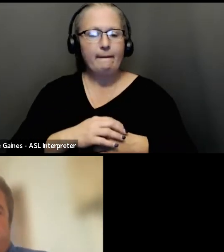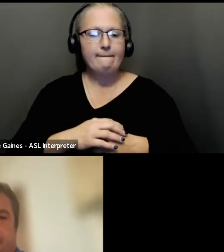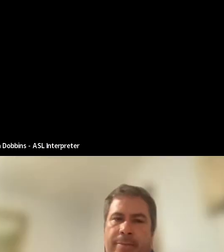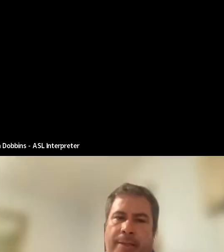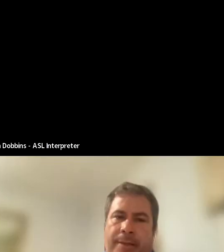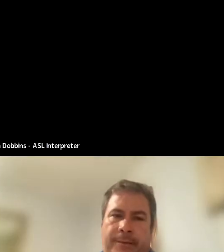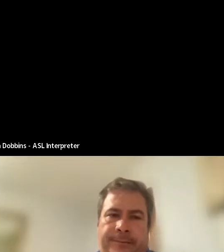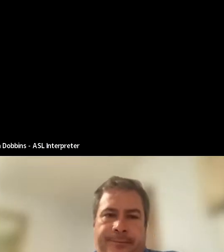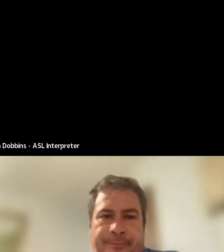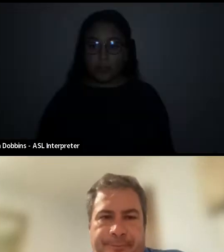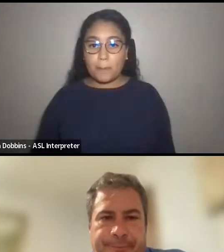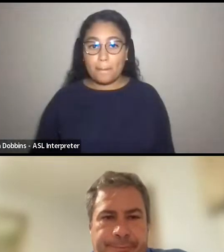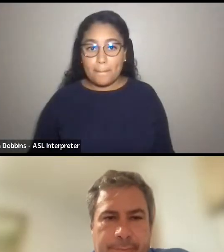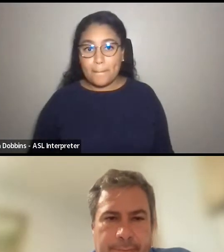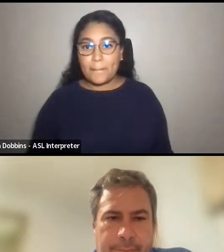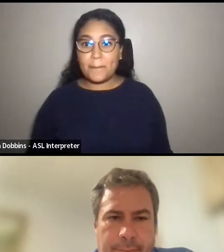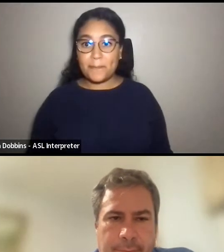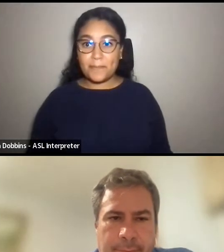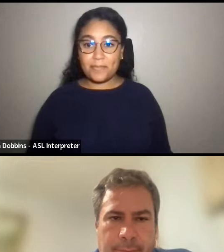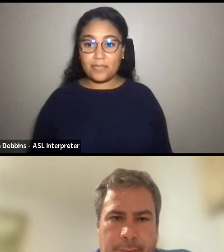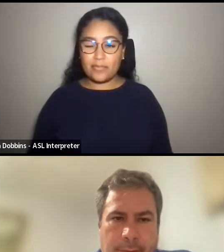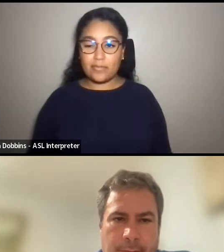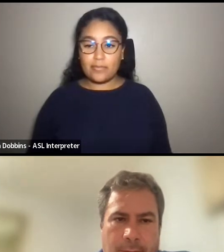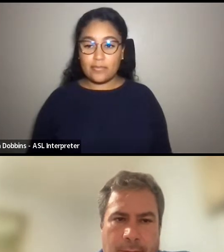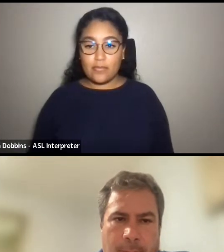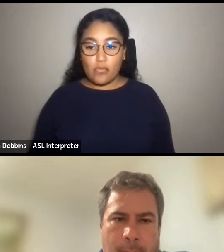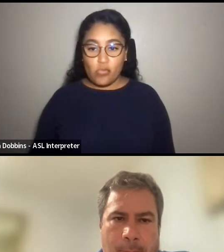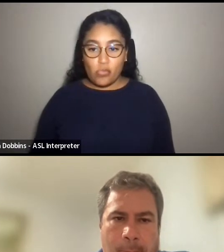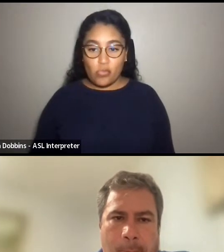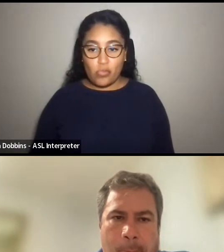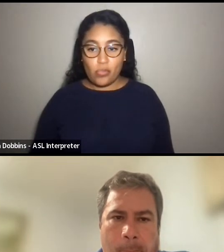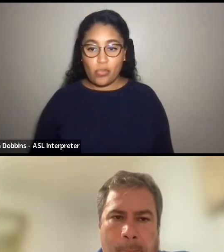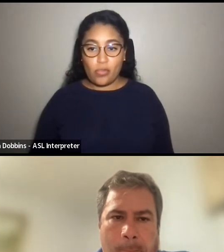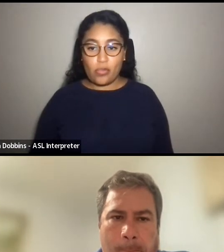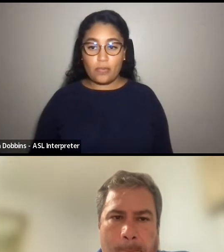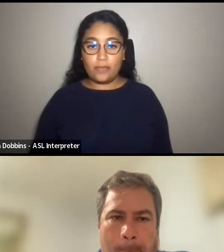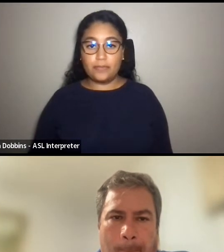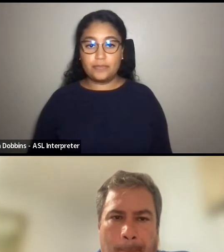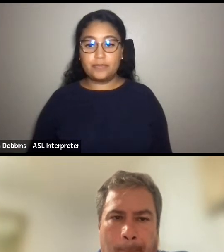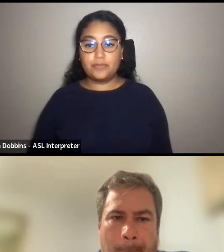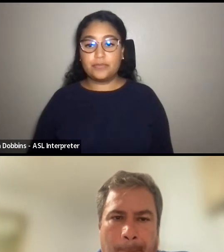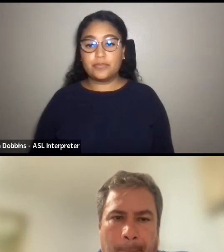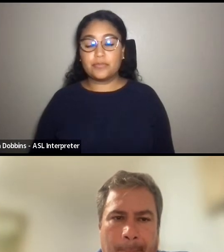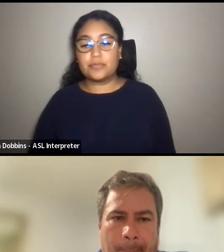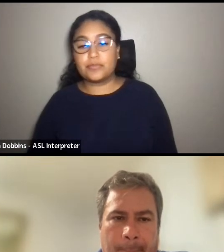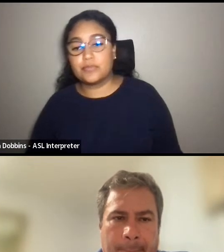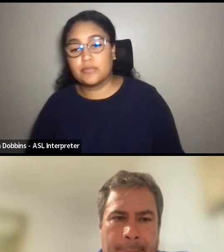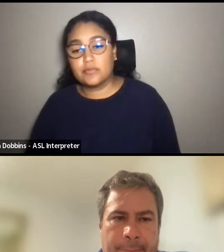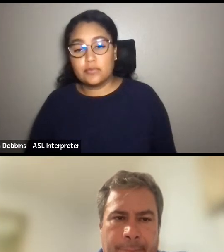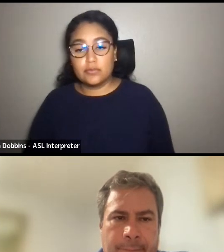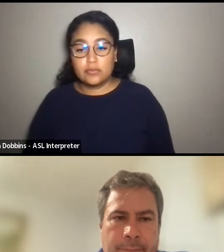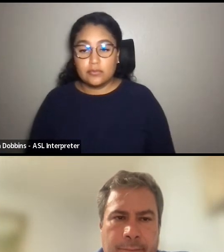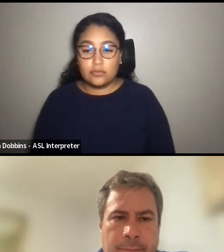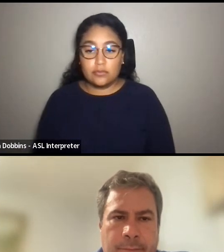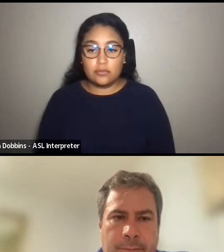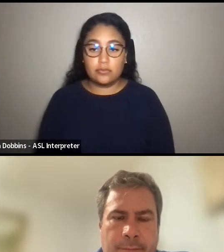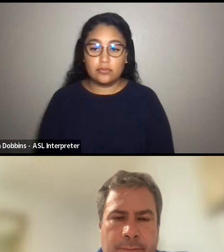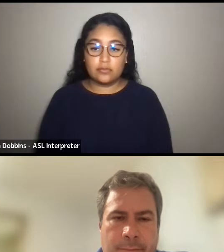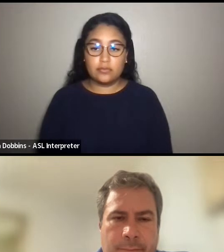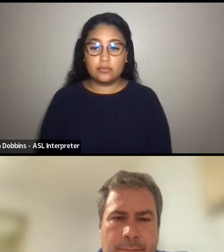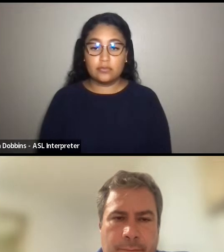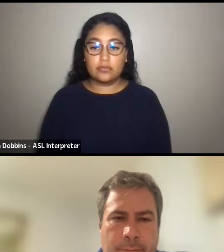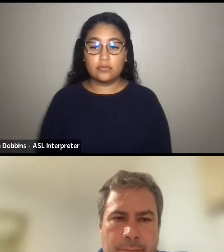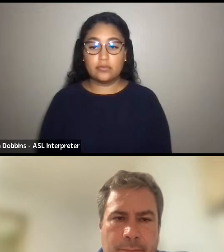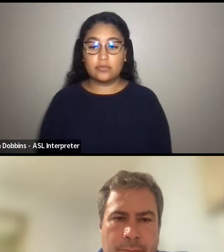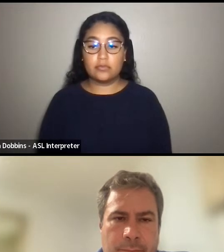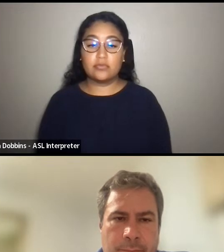Hello. It's good to see you all. Honestly, I didn't expect to be here again. You've heard from